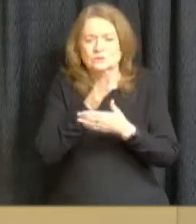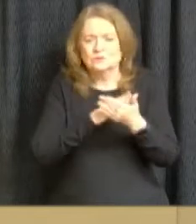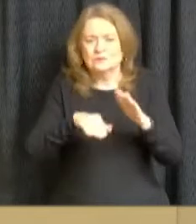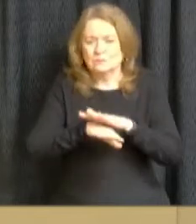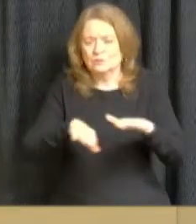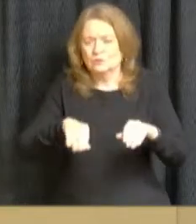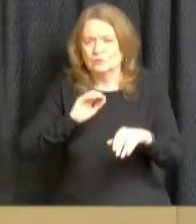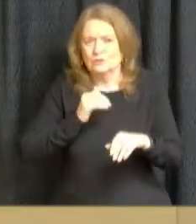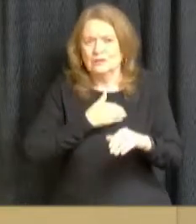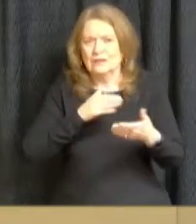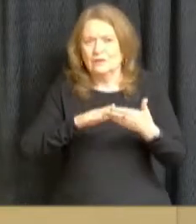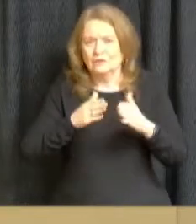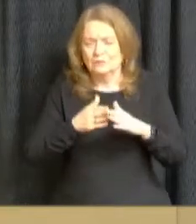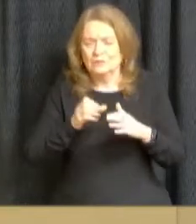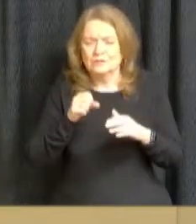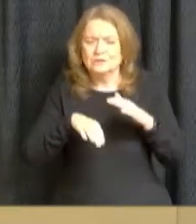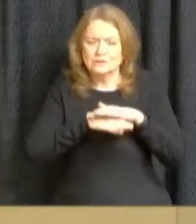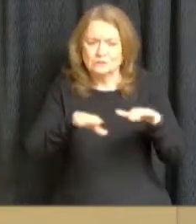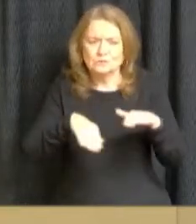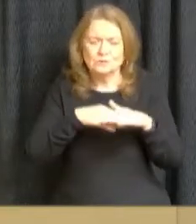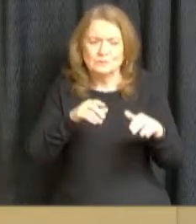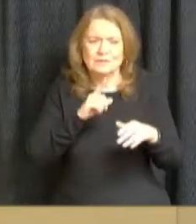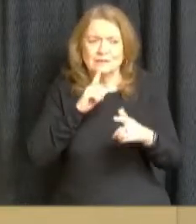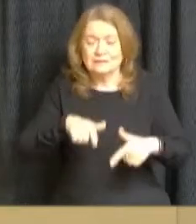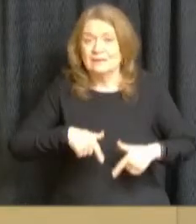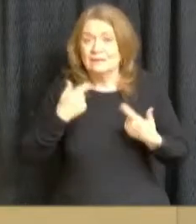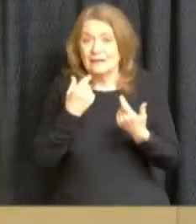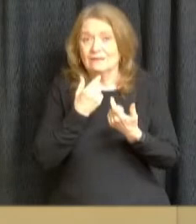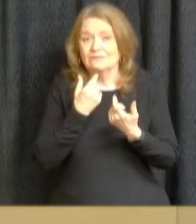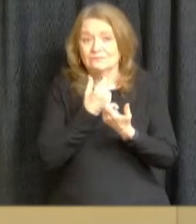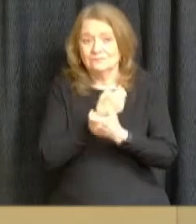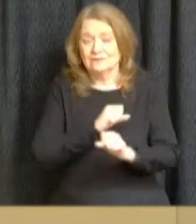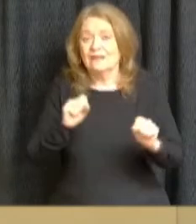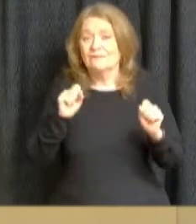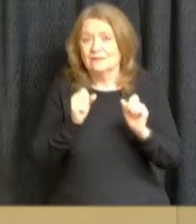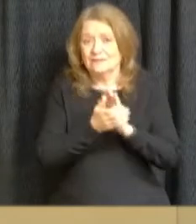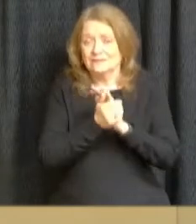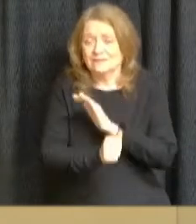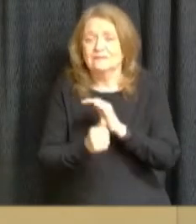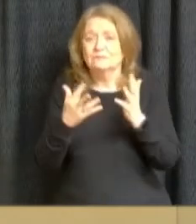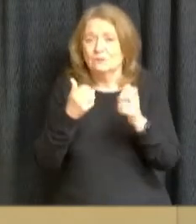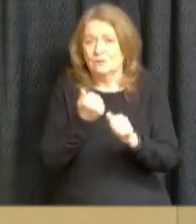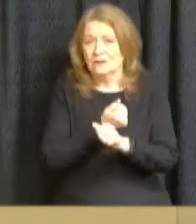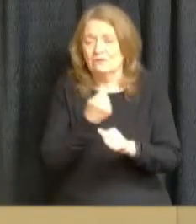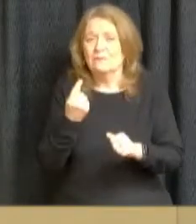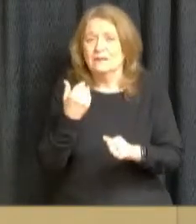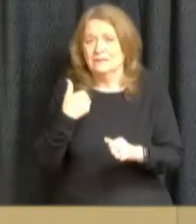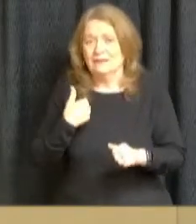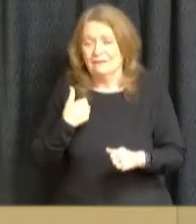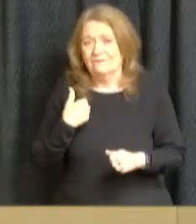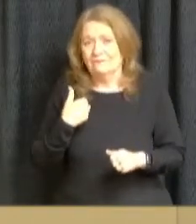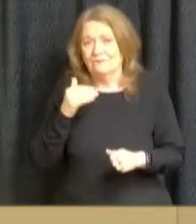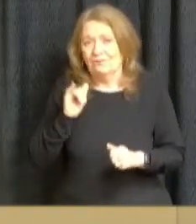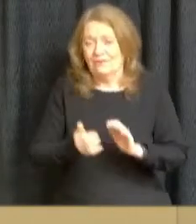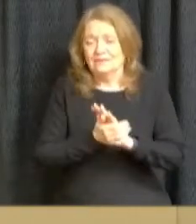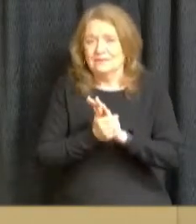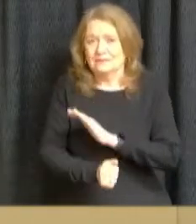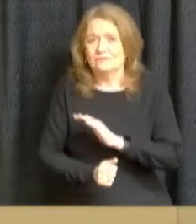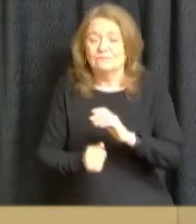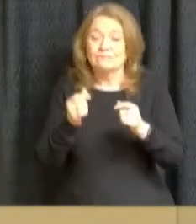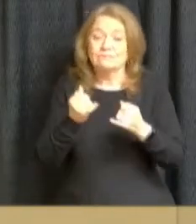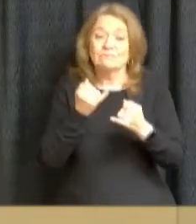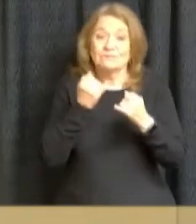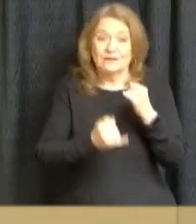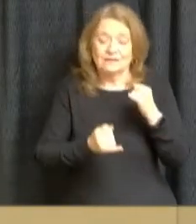children in our community. So swimming is a life-saving skill, and we want everybody to have it. Finally,